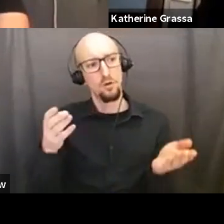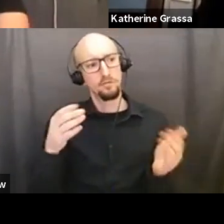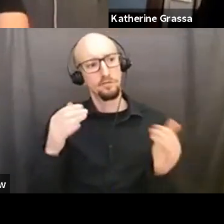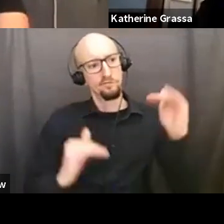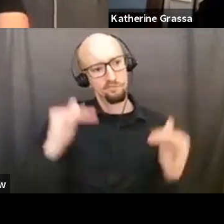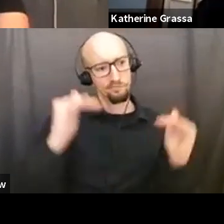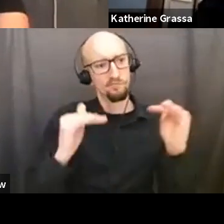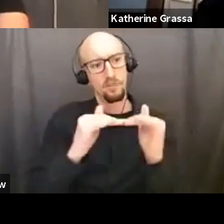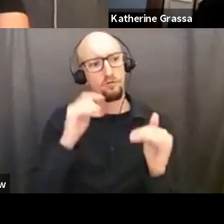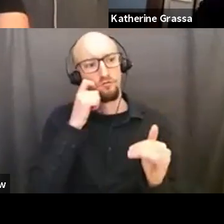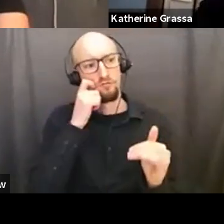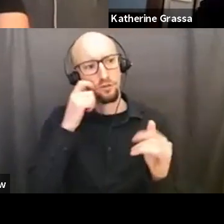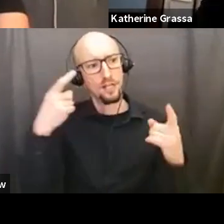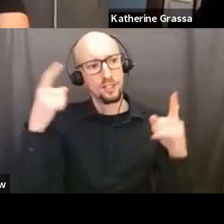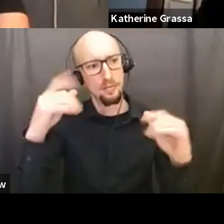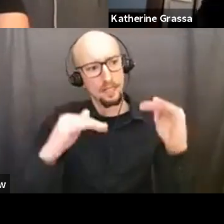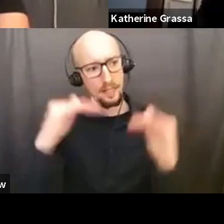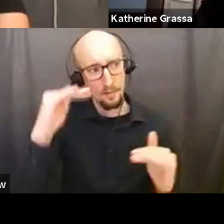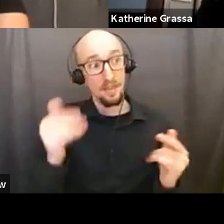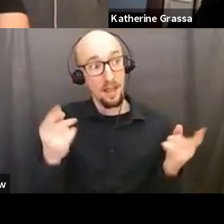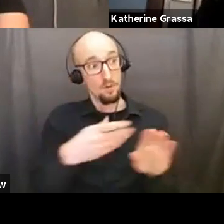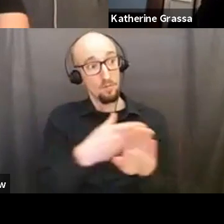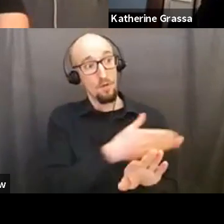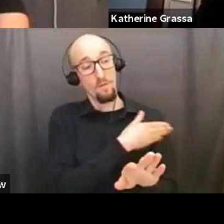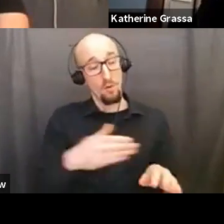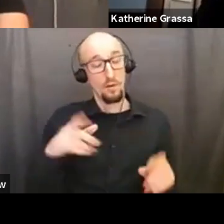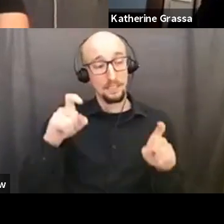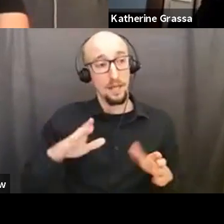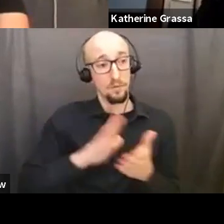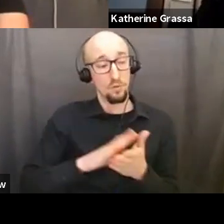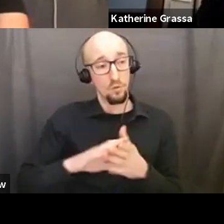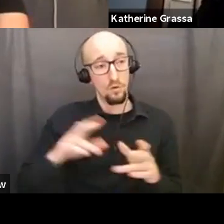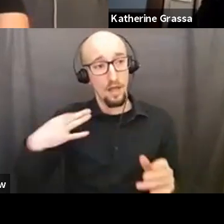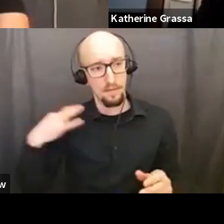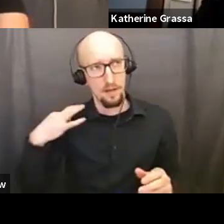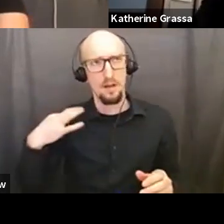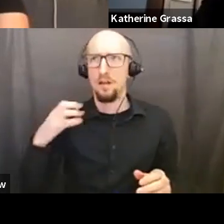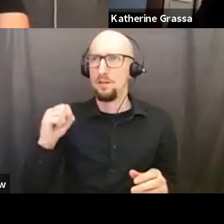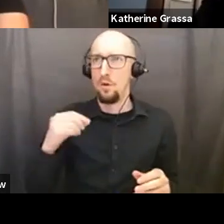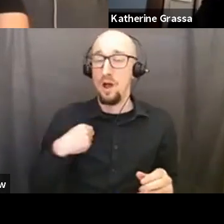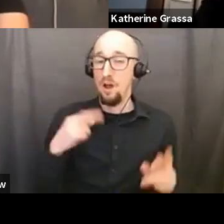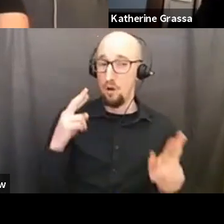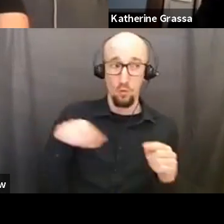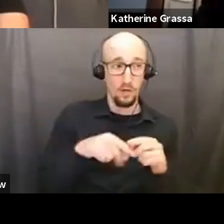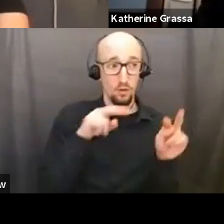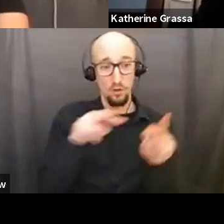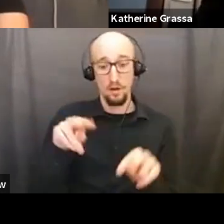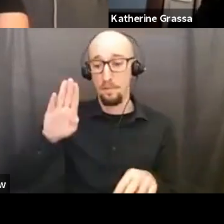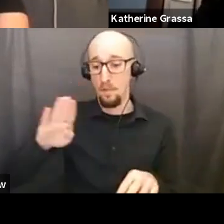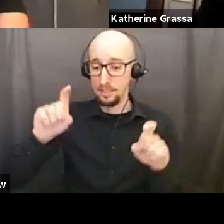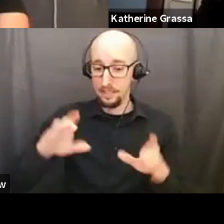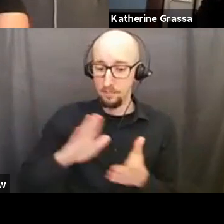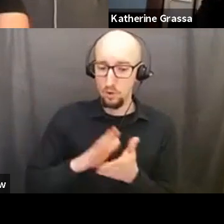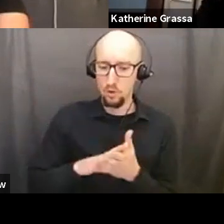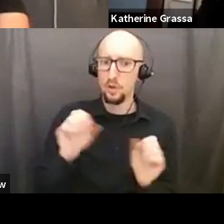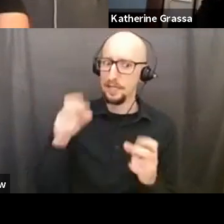gaps that appear prior to exam school applications, end quote. So I hope when you look at Boston exam schools, you can